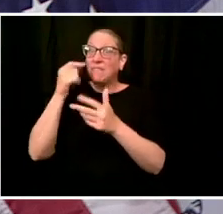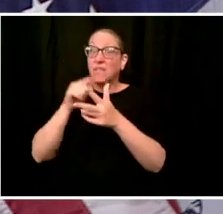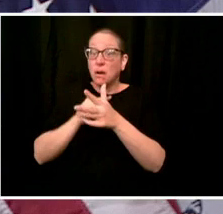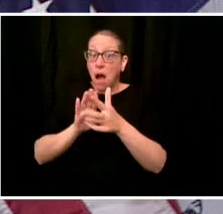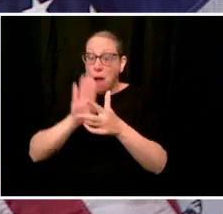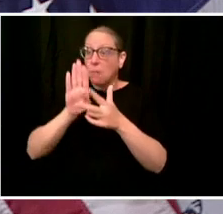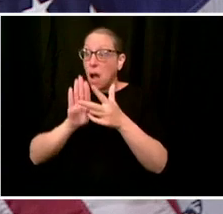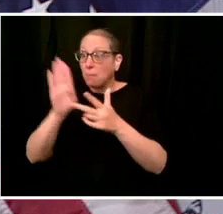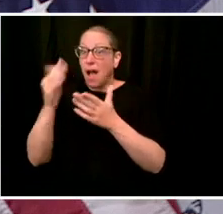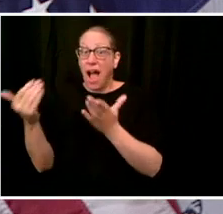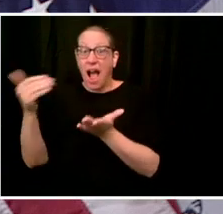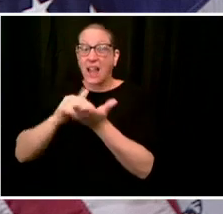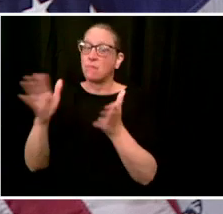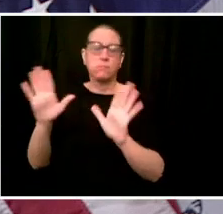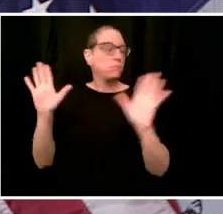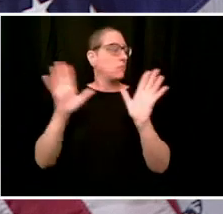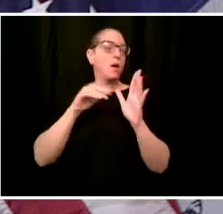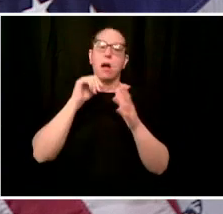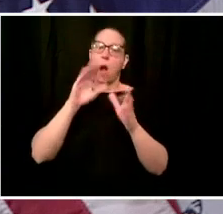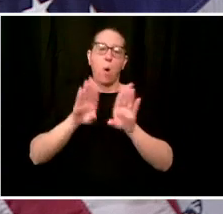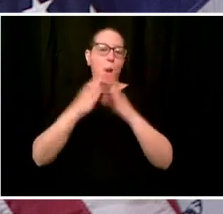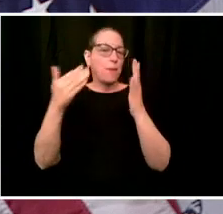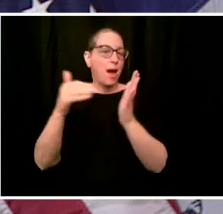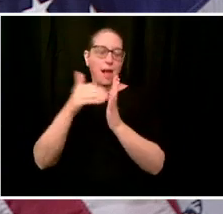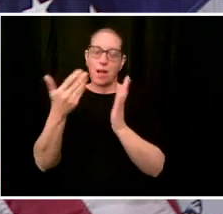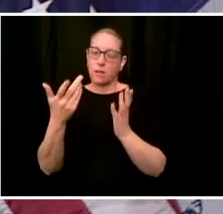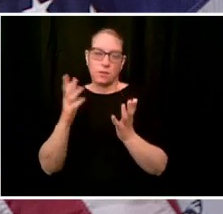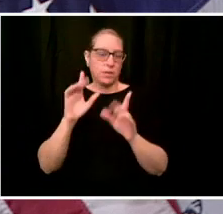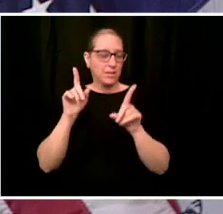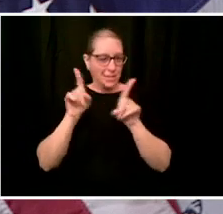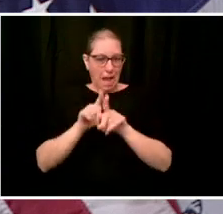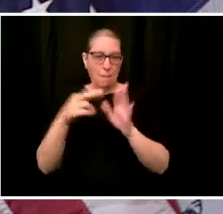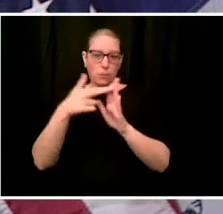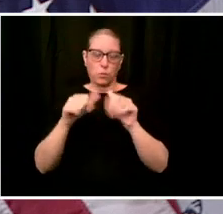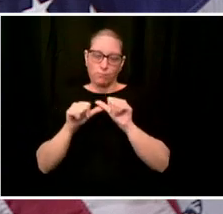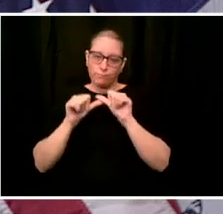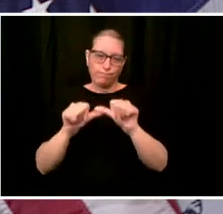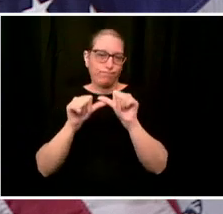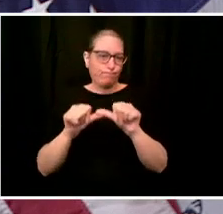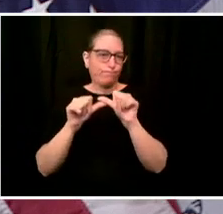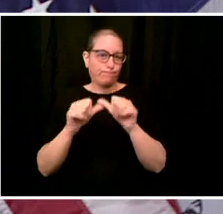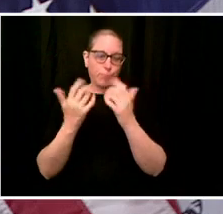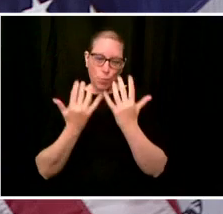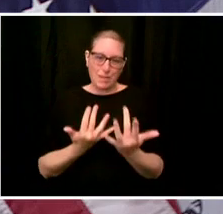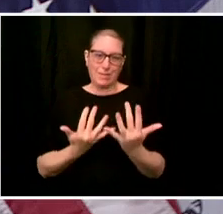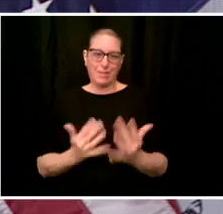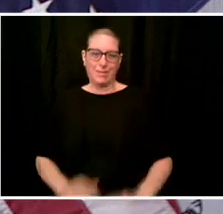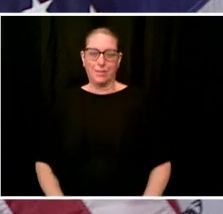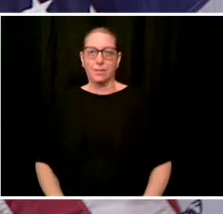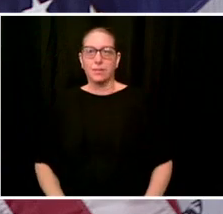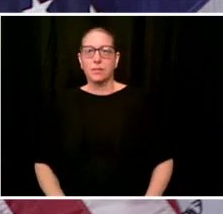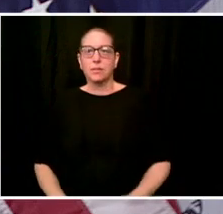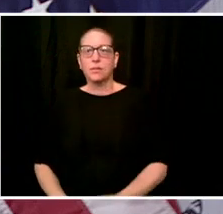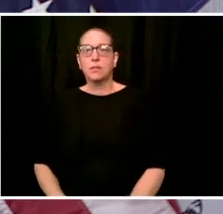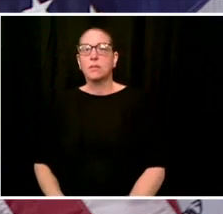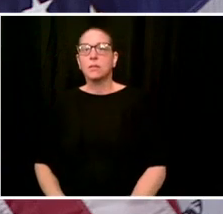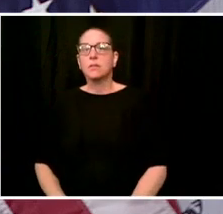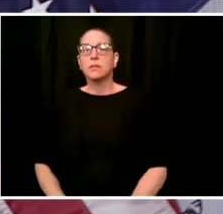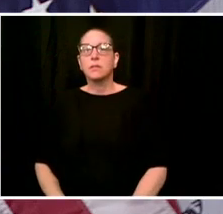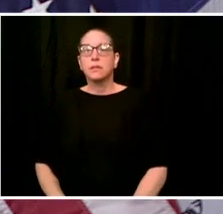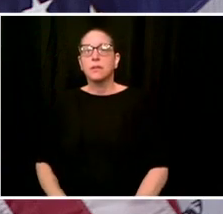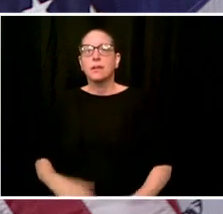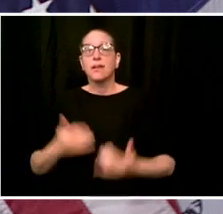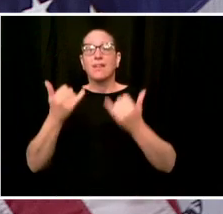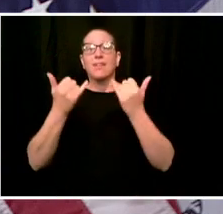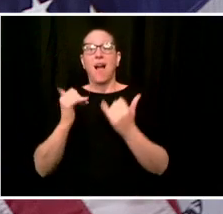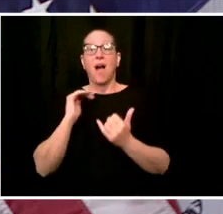indicators, clearly these indicators are not getting us the kind of answers we need to change our restrictions in May.